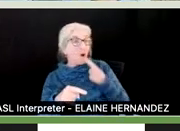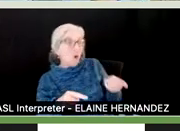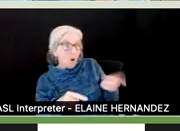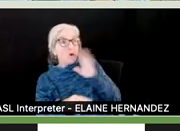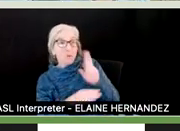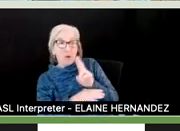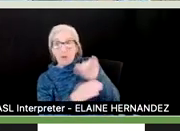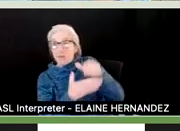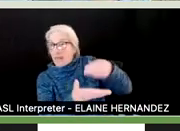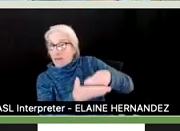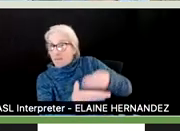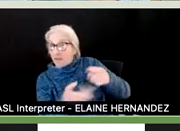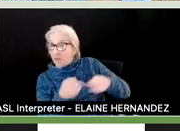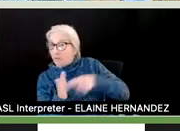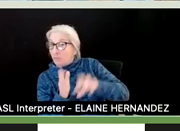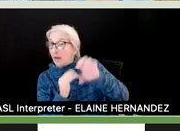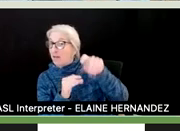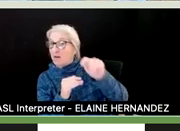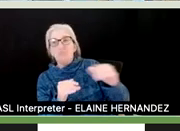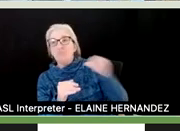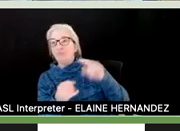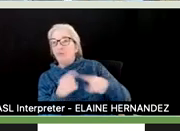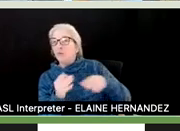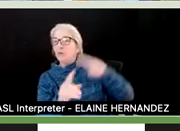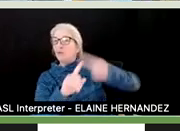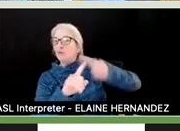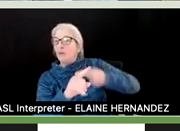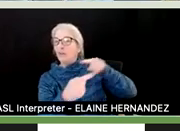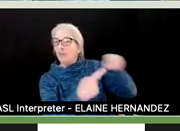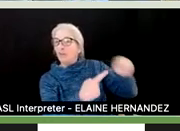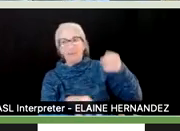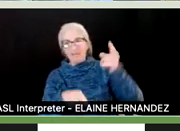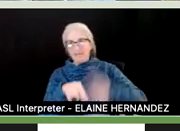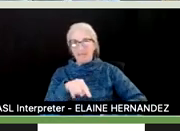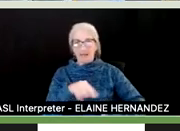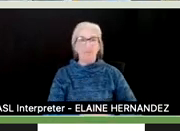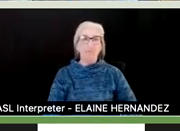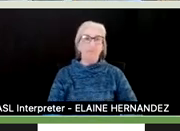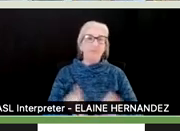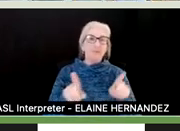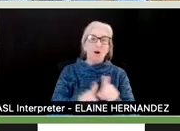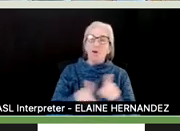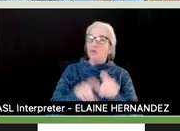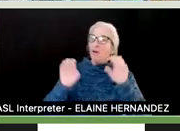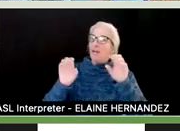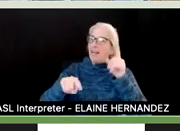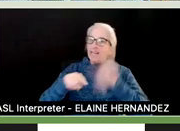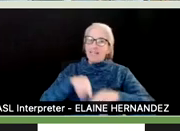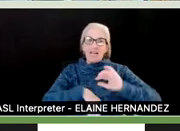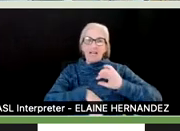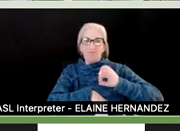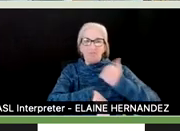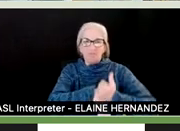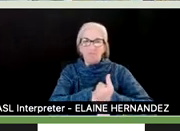or privileges of the sale or rental of that person's dwelling based on the source of funds.